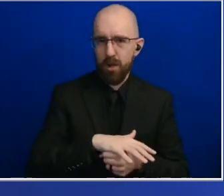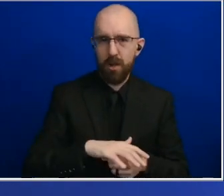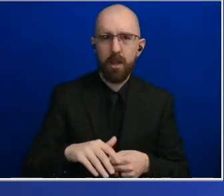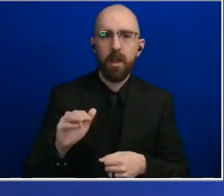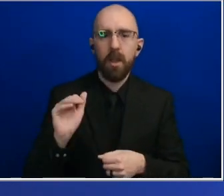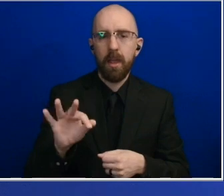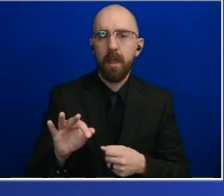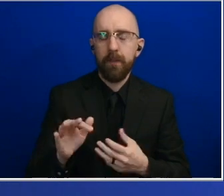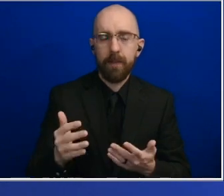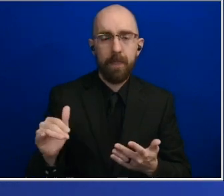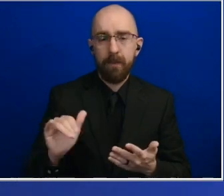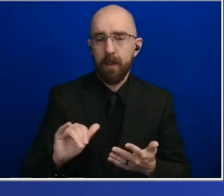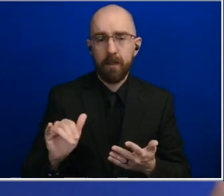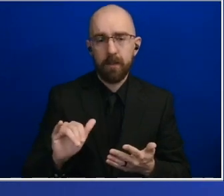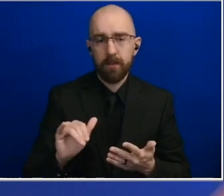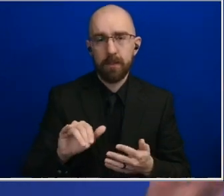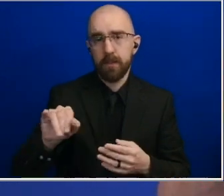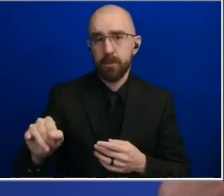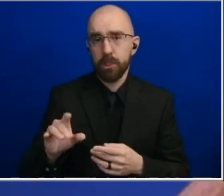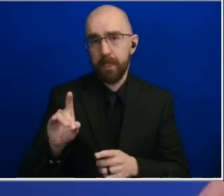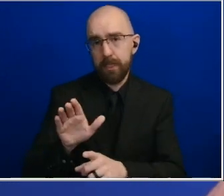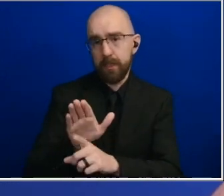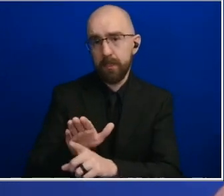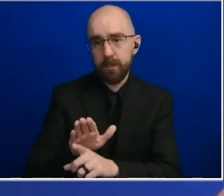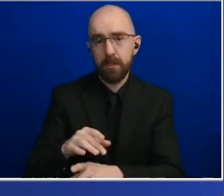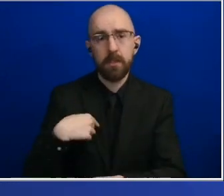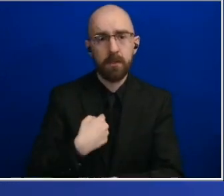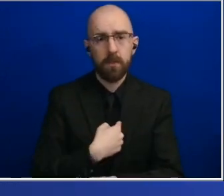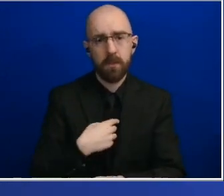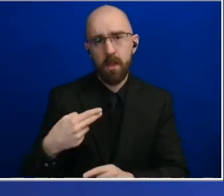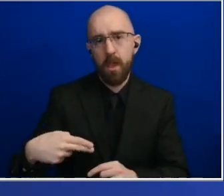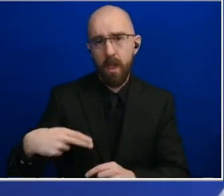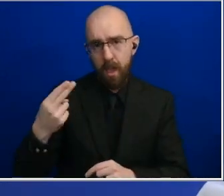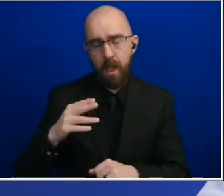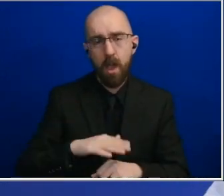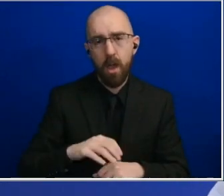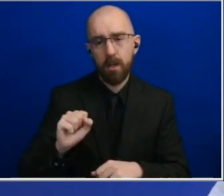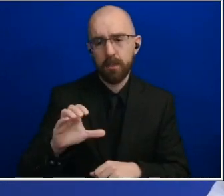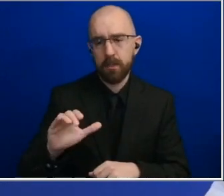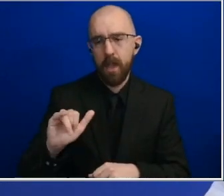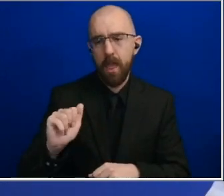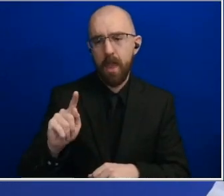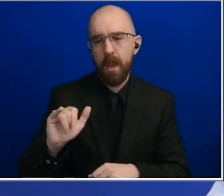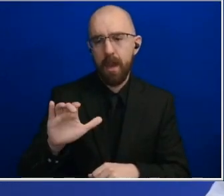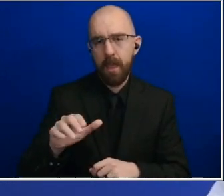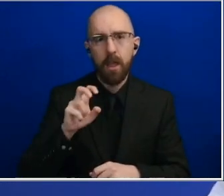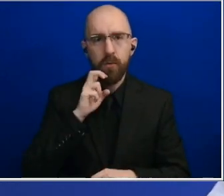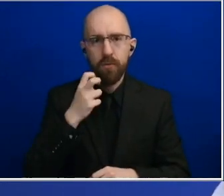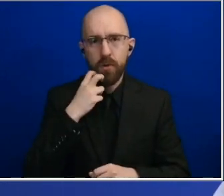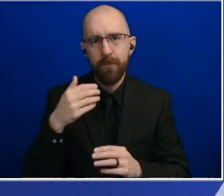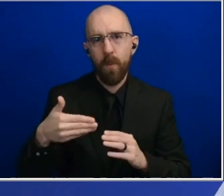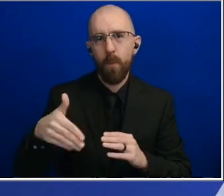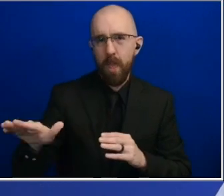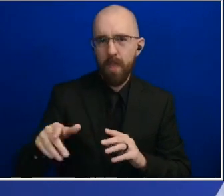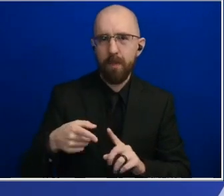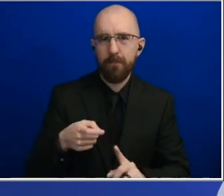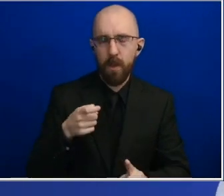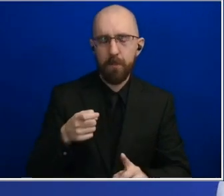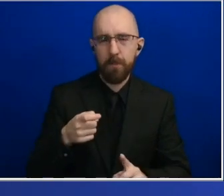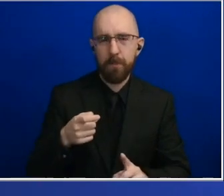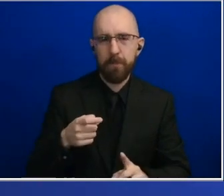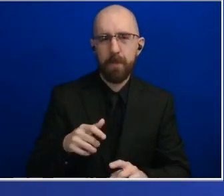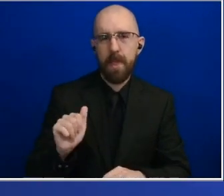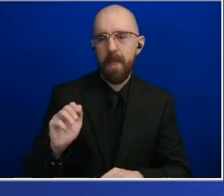like in JD's case, we go up quite high on the sciatic nerve to get it away from the amputation